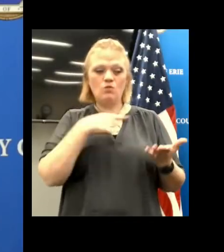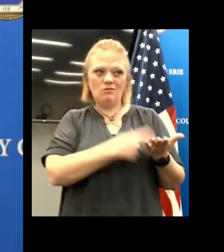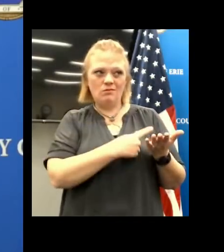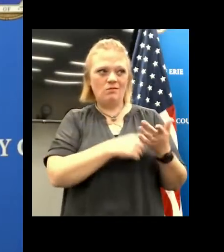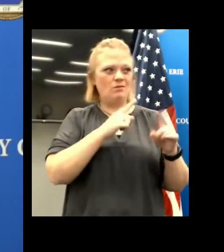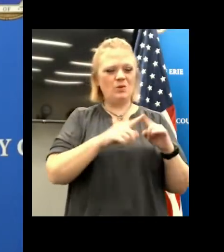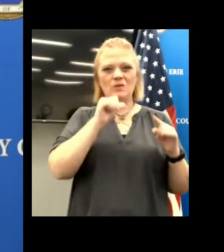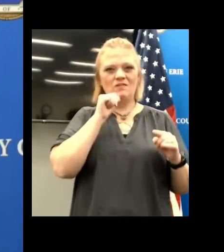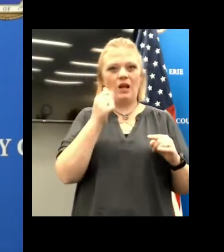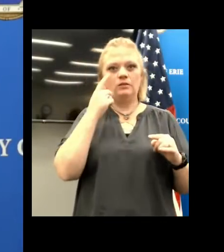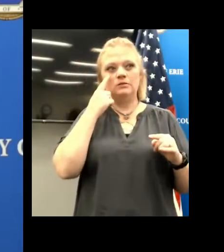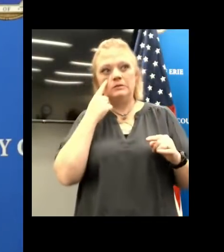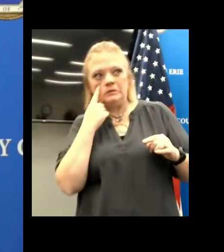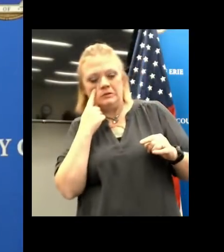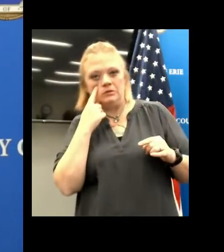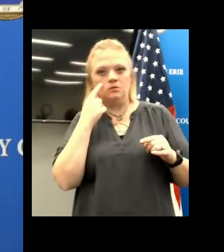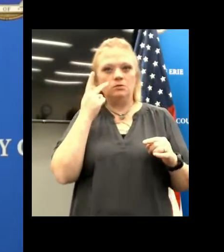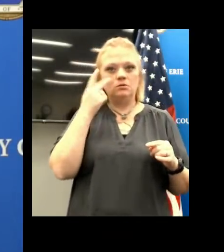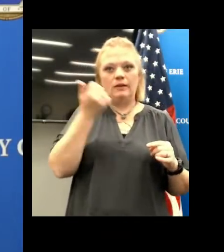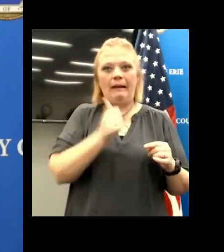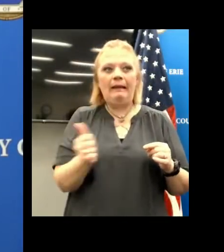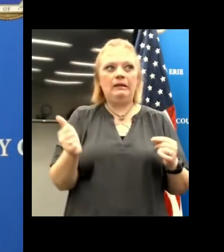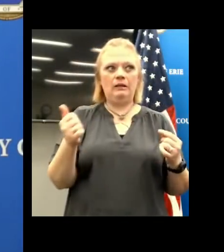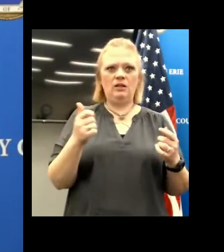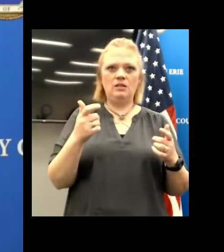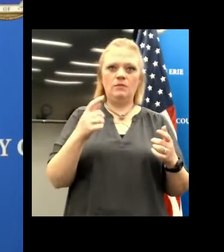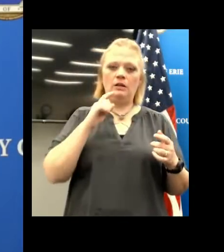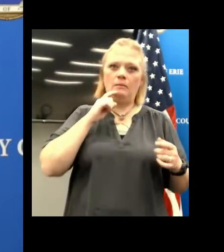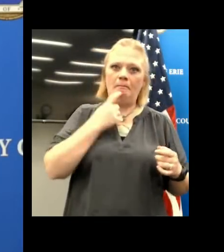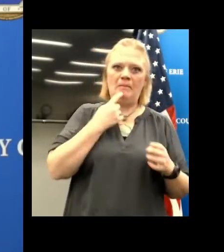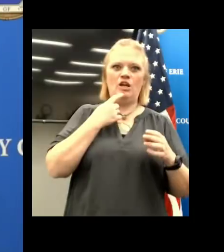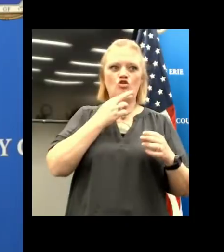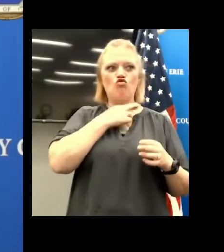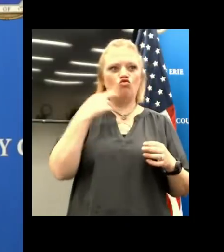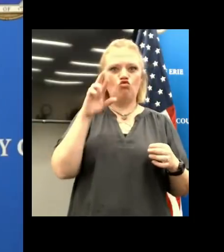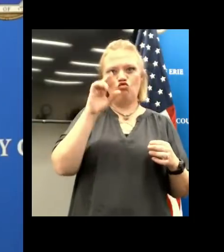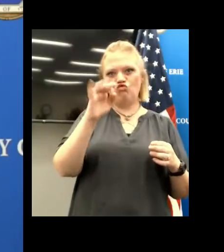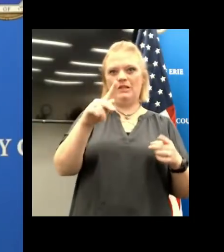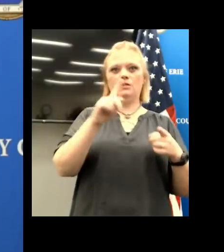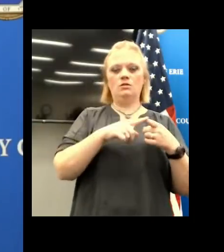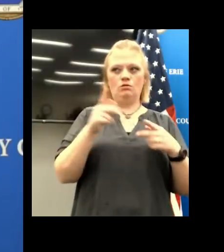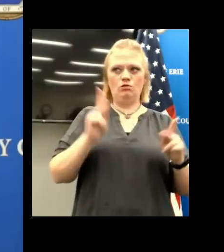haven't really seen anything that's been a major risk to the general public.